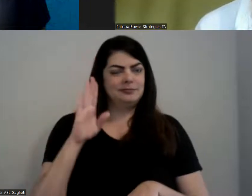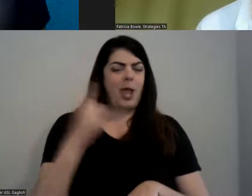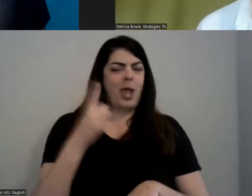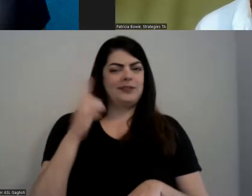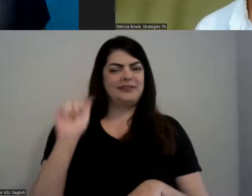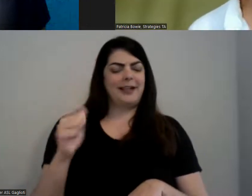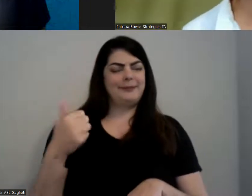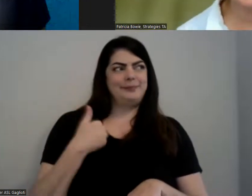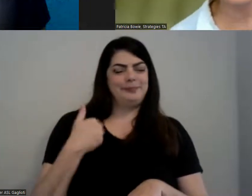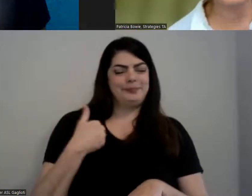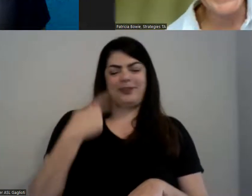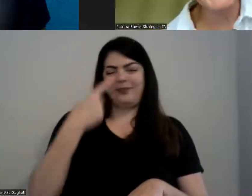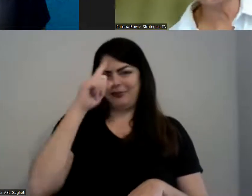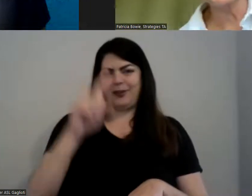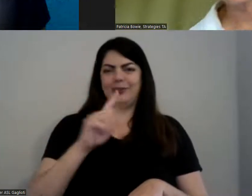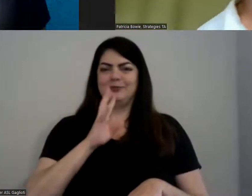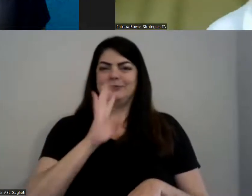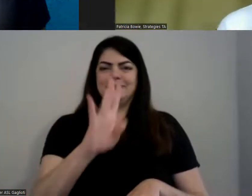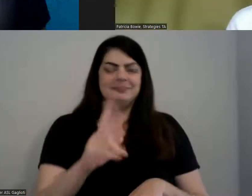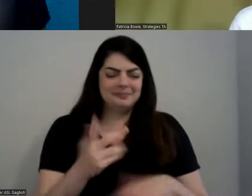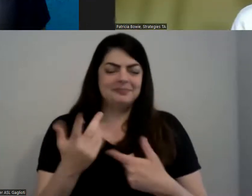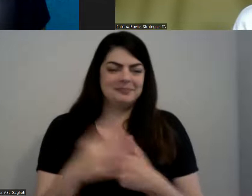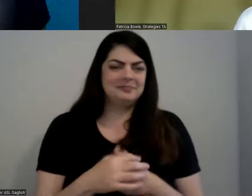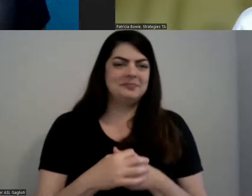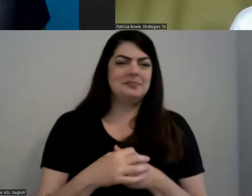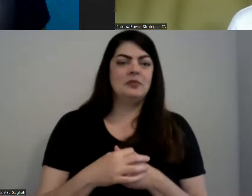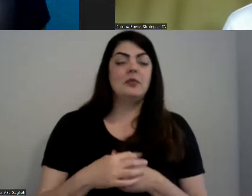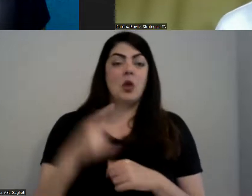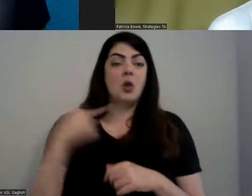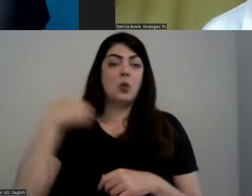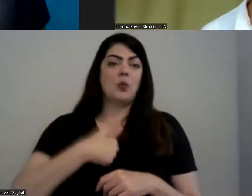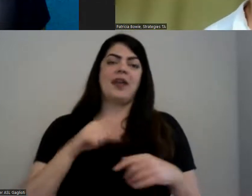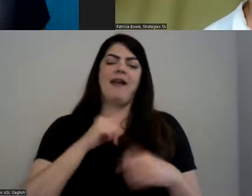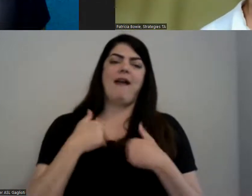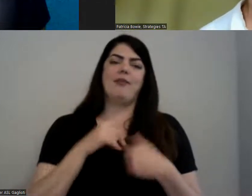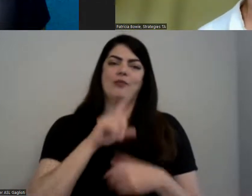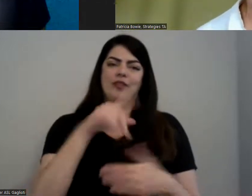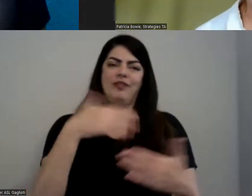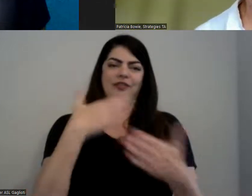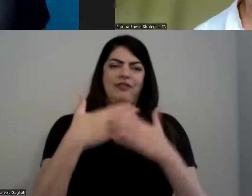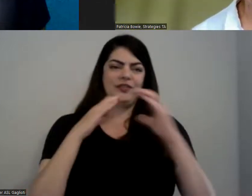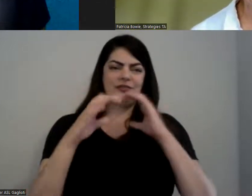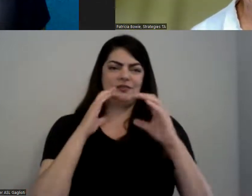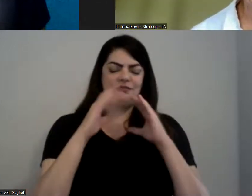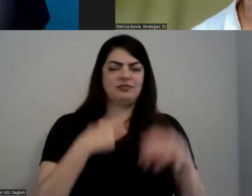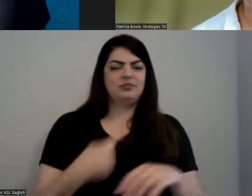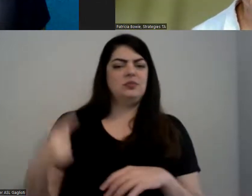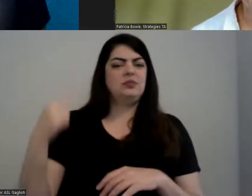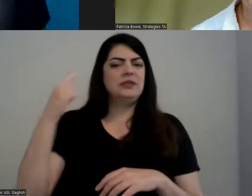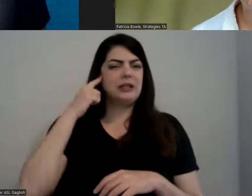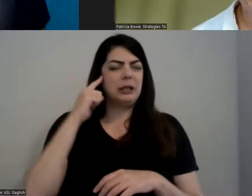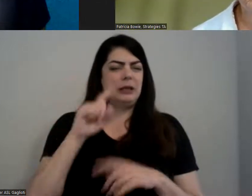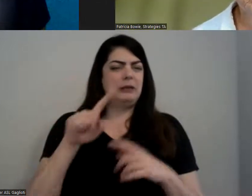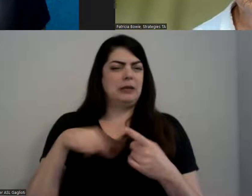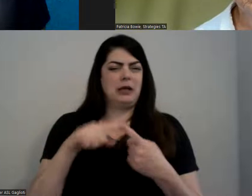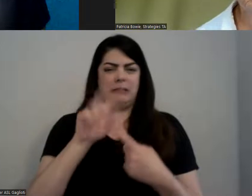talk. Well, we'll take it. Thanks, Melody. We had a really good conversation. We heard about 3 amazing